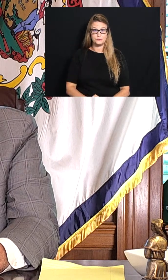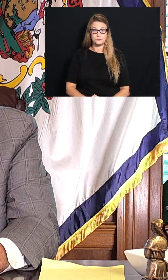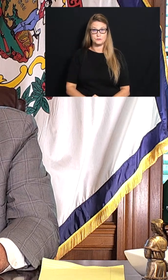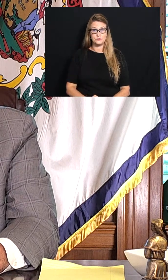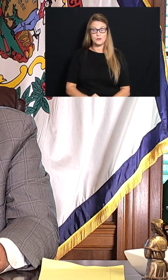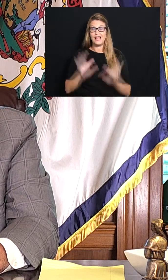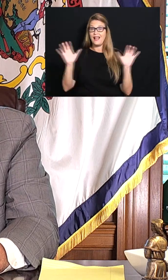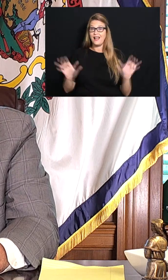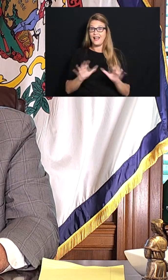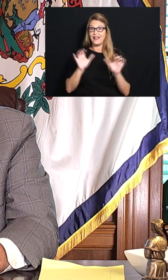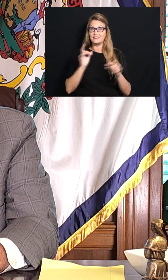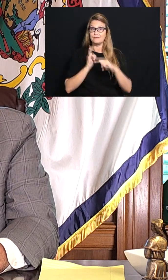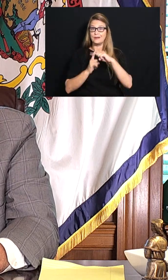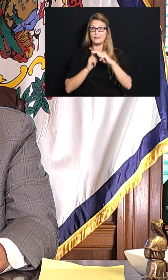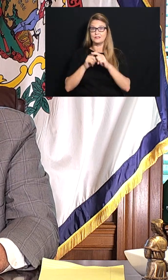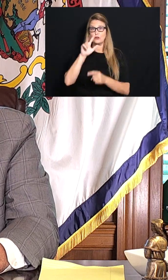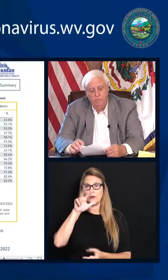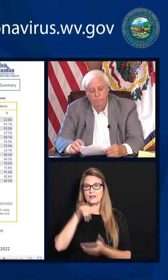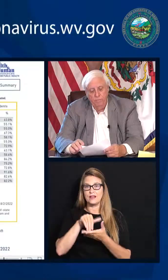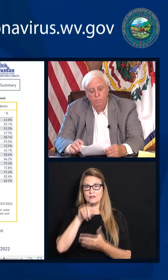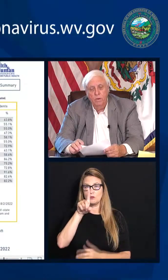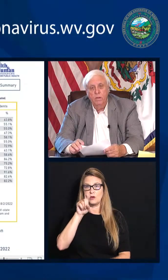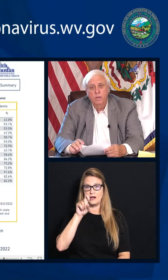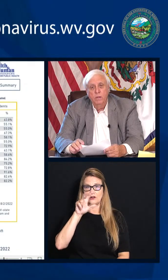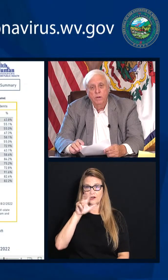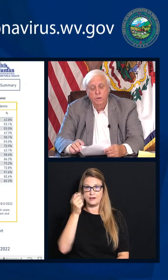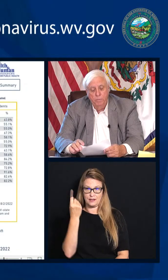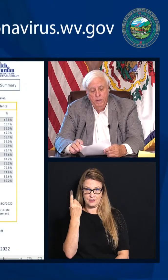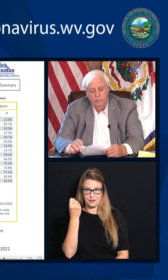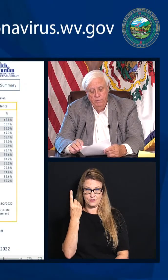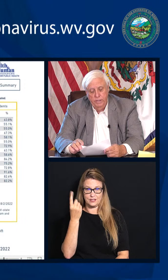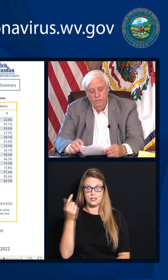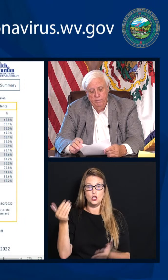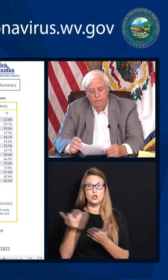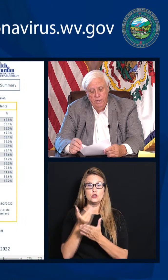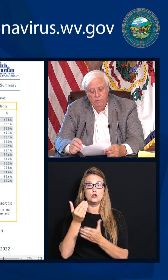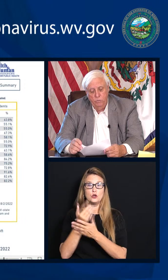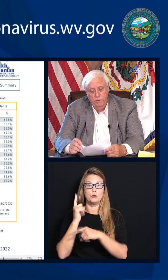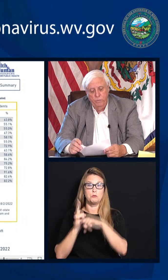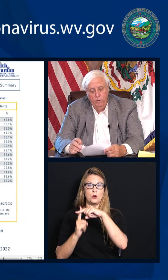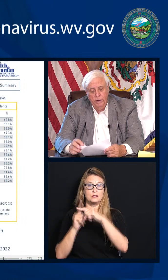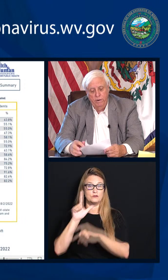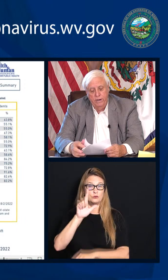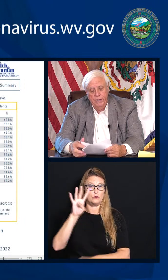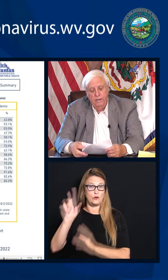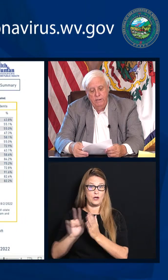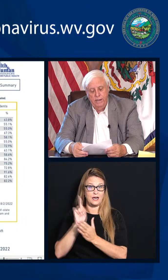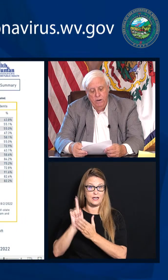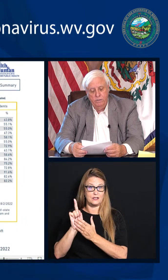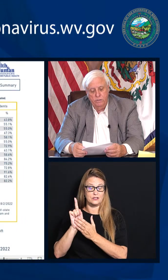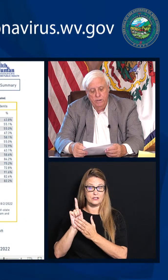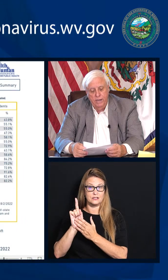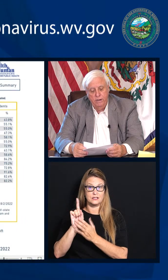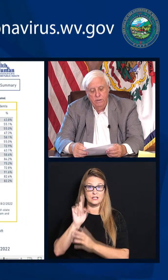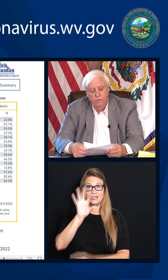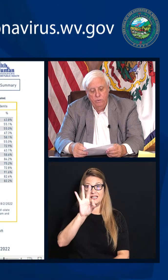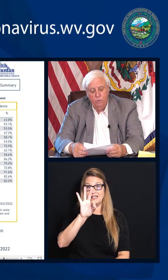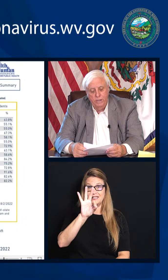Active cases are 3,111. New positive cases the last 24 hours